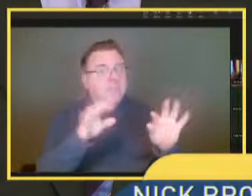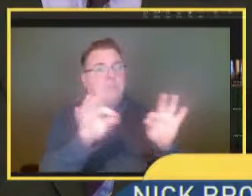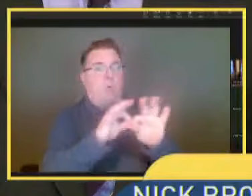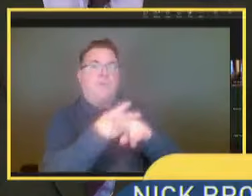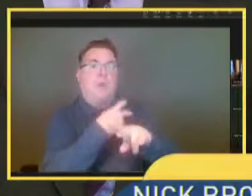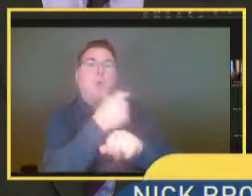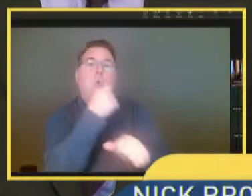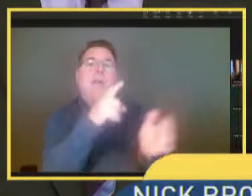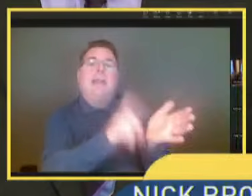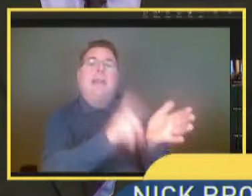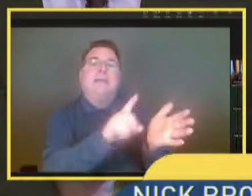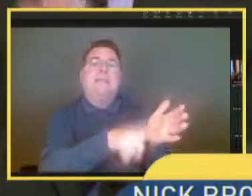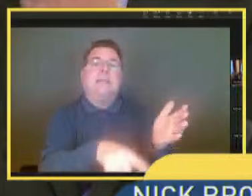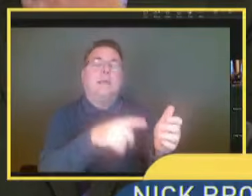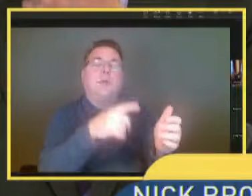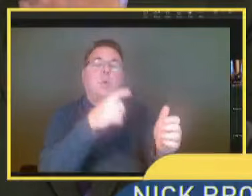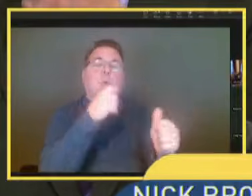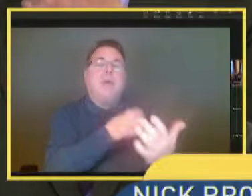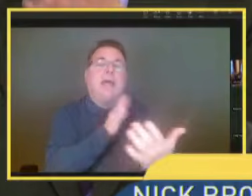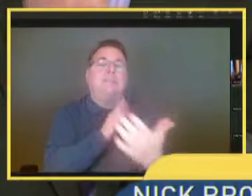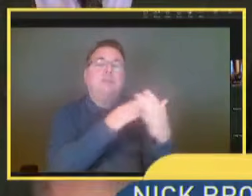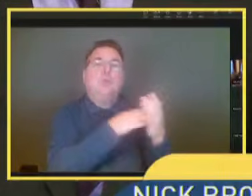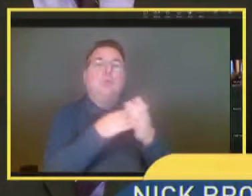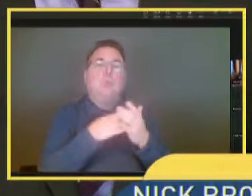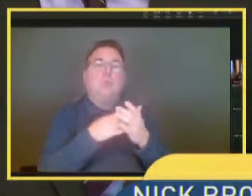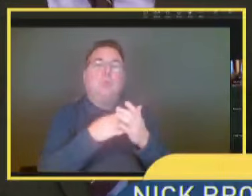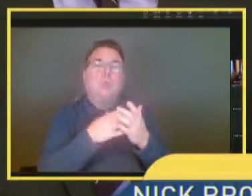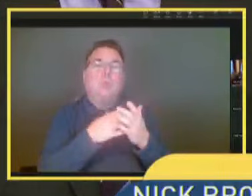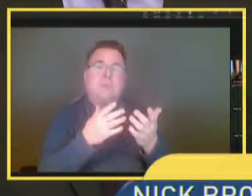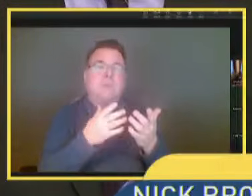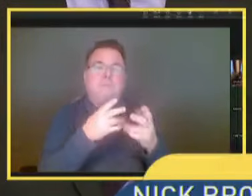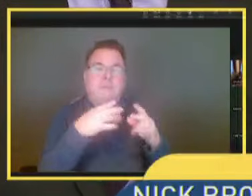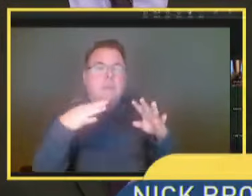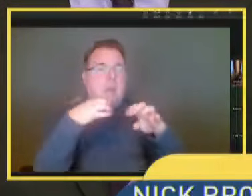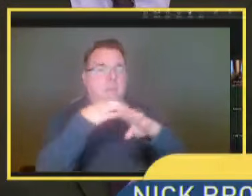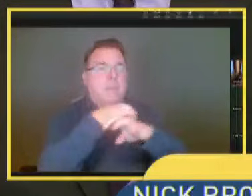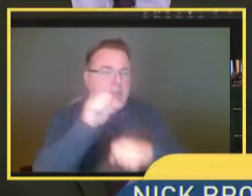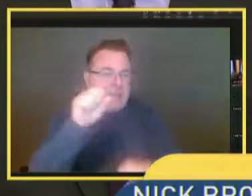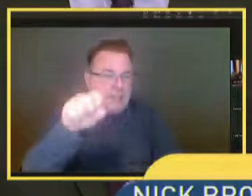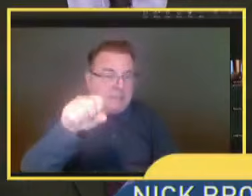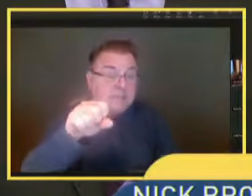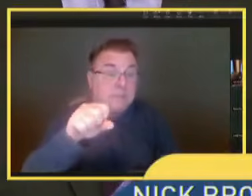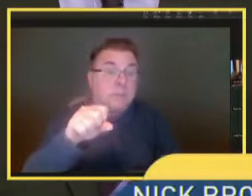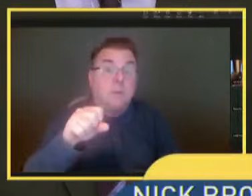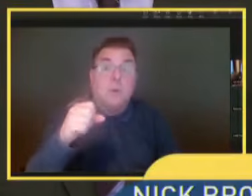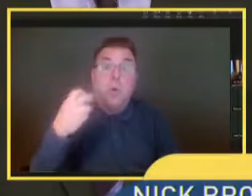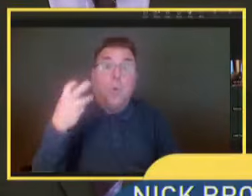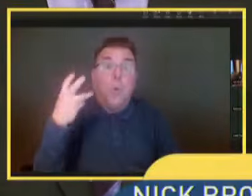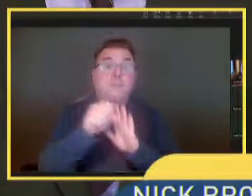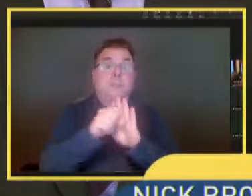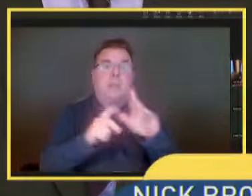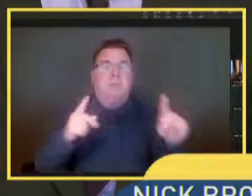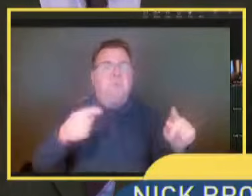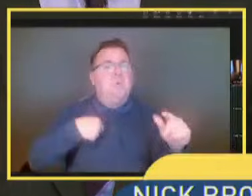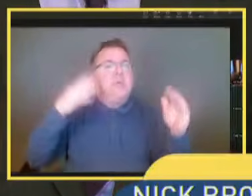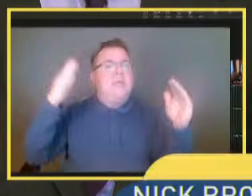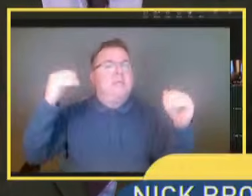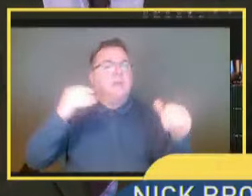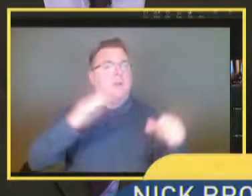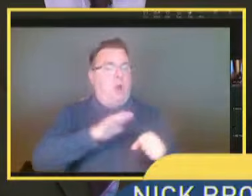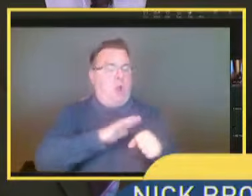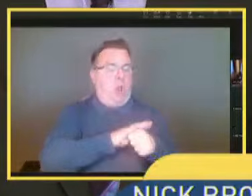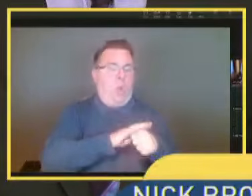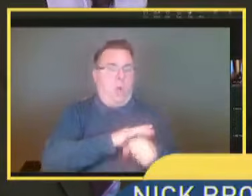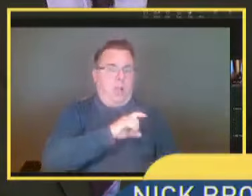authority can be very challenging to navigate. But I think the Washington public expects their local sheriff or local police